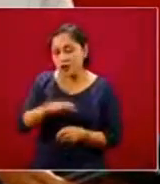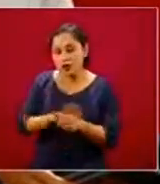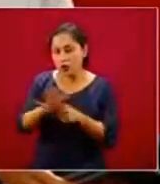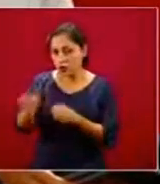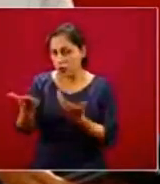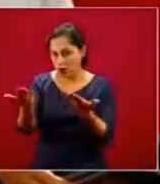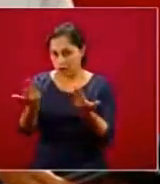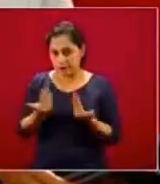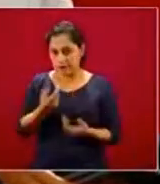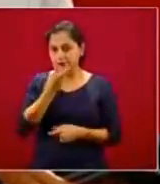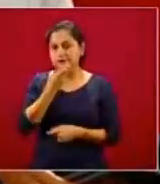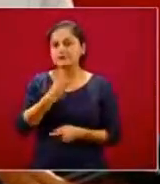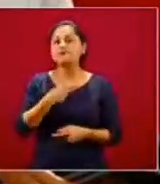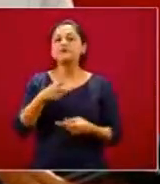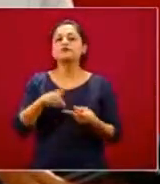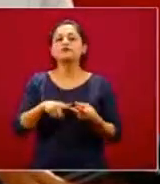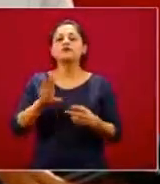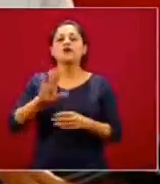case?